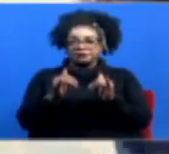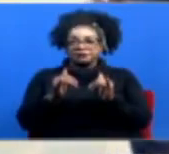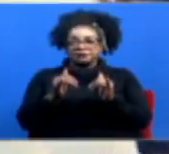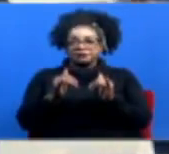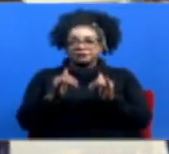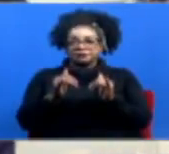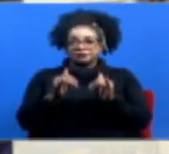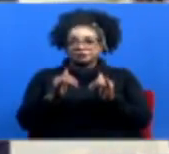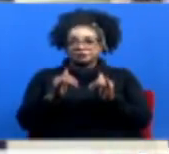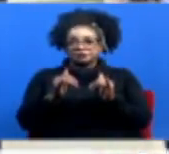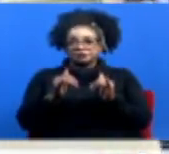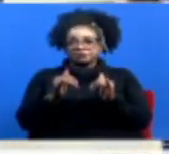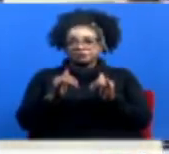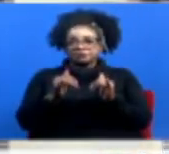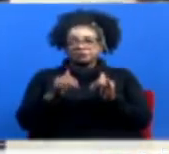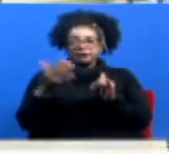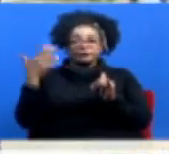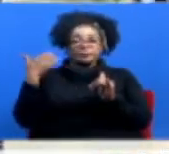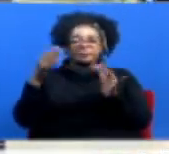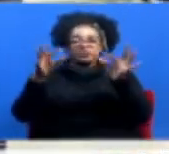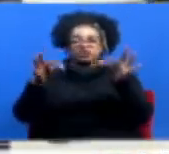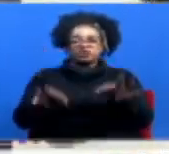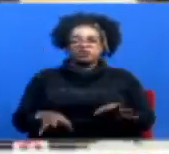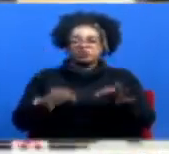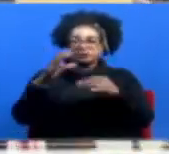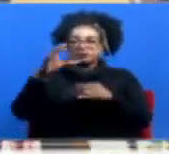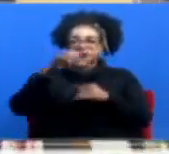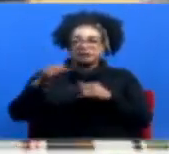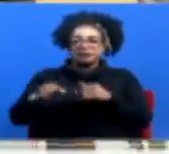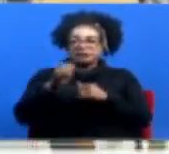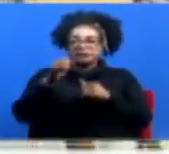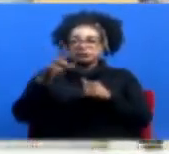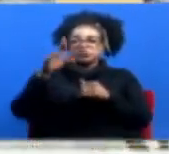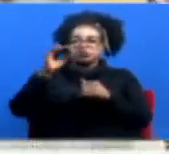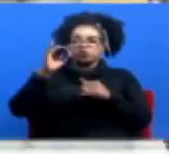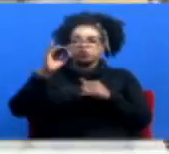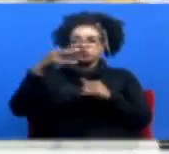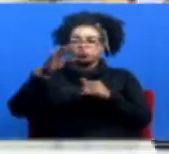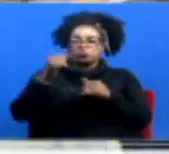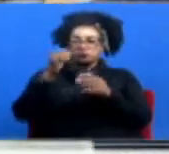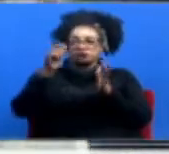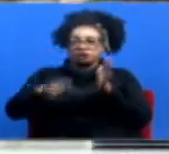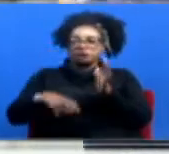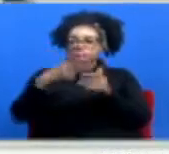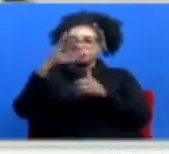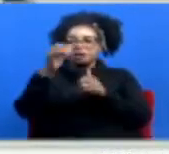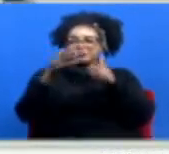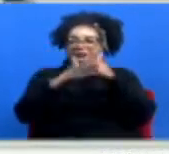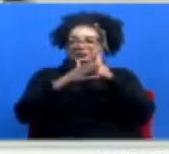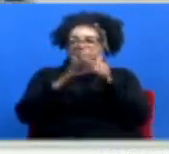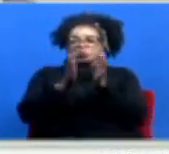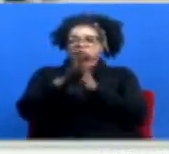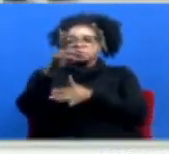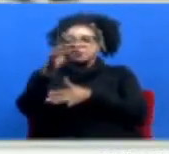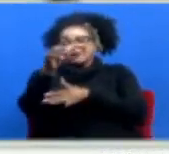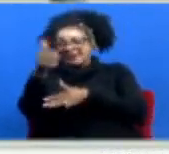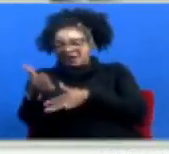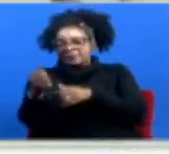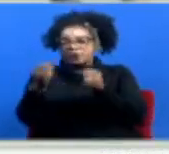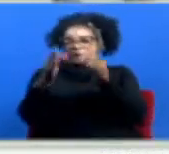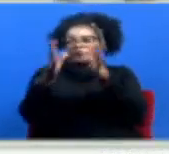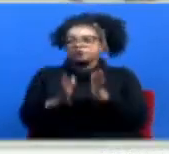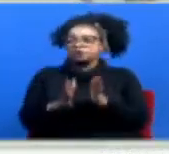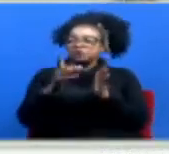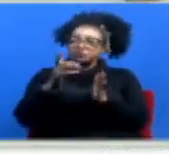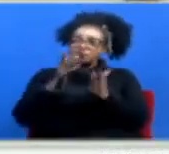Former Treasury CS Henry Rotich was first charged in 2019 alongside more than 20 other co-accused officials over